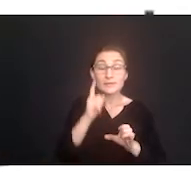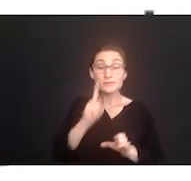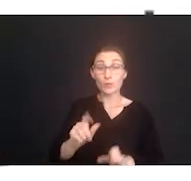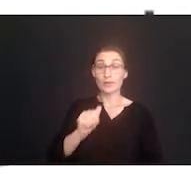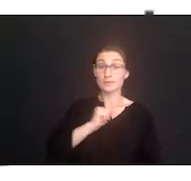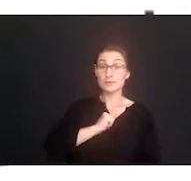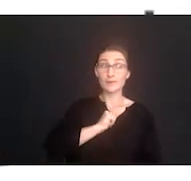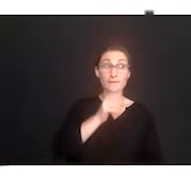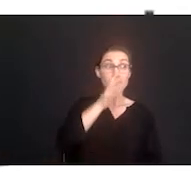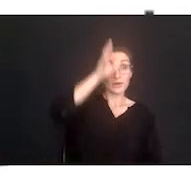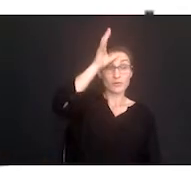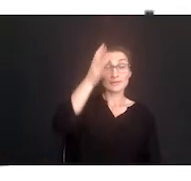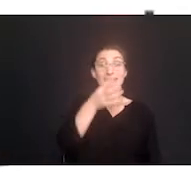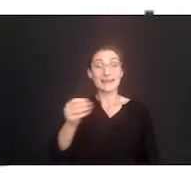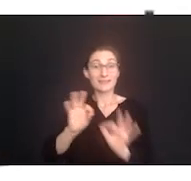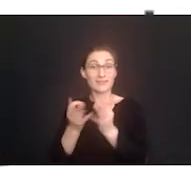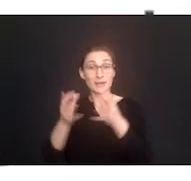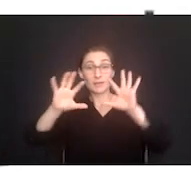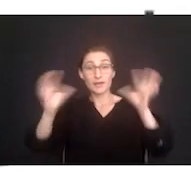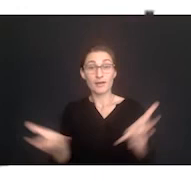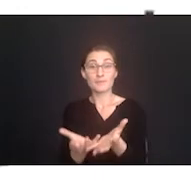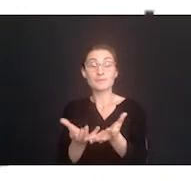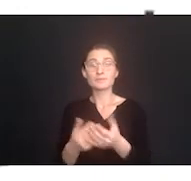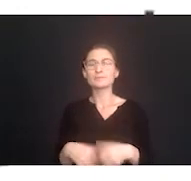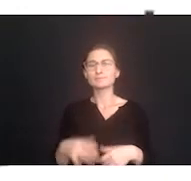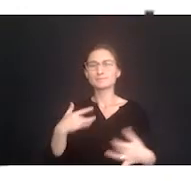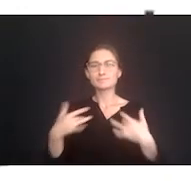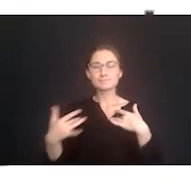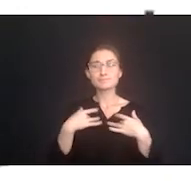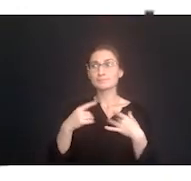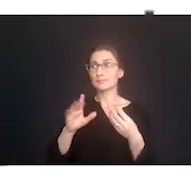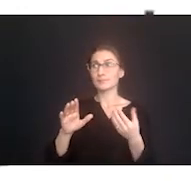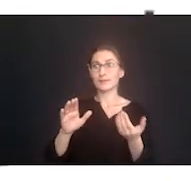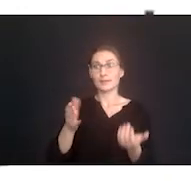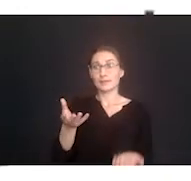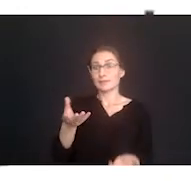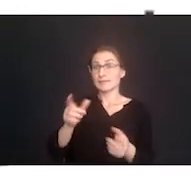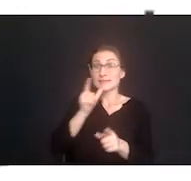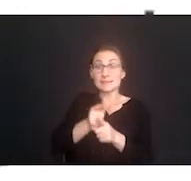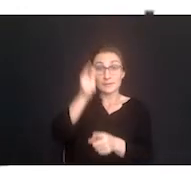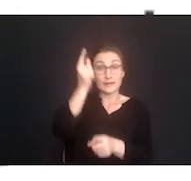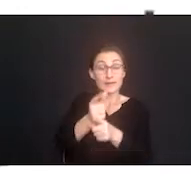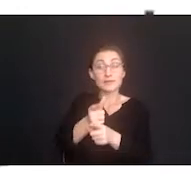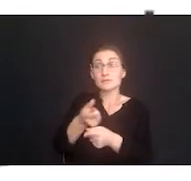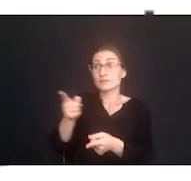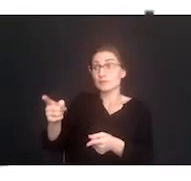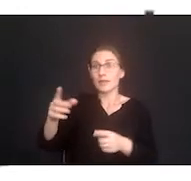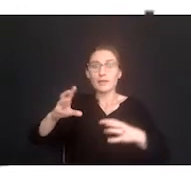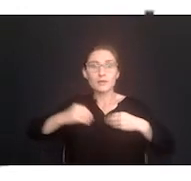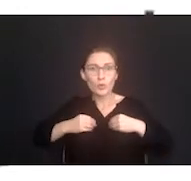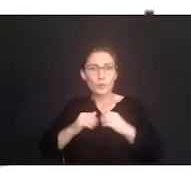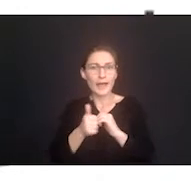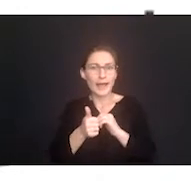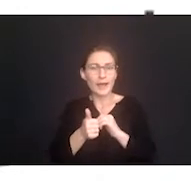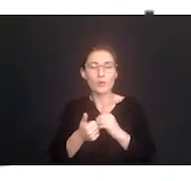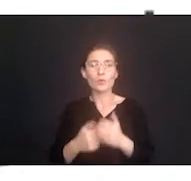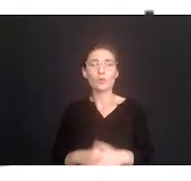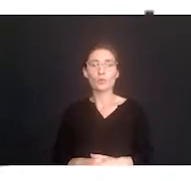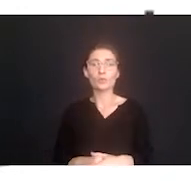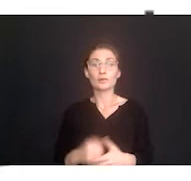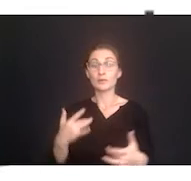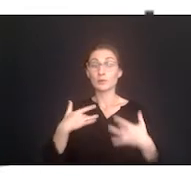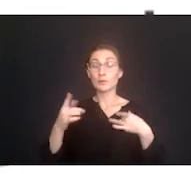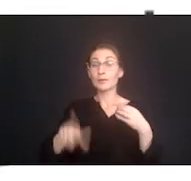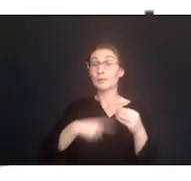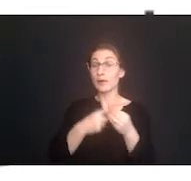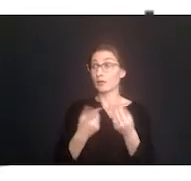their family as a unit. They worry how Natalie's siblings are coping with the attention that they have to give her specifically constantly. They